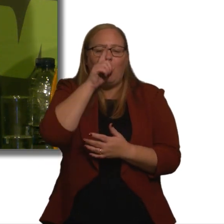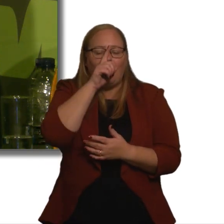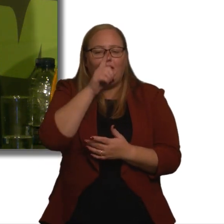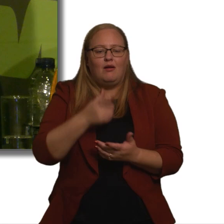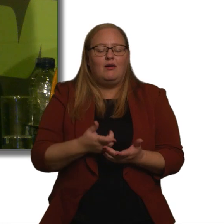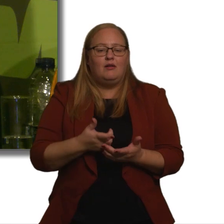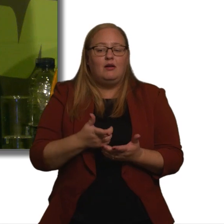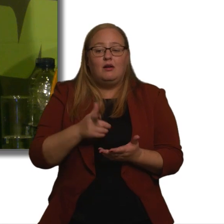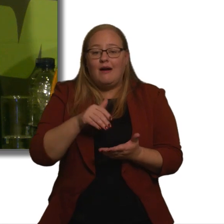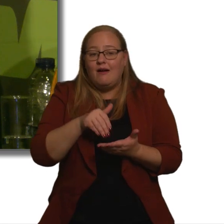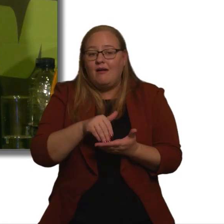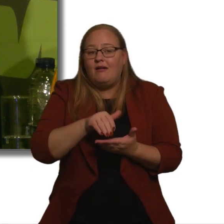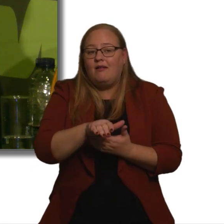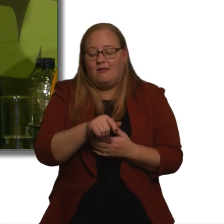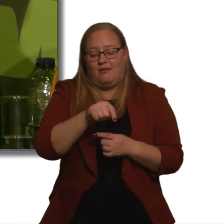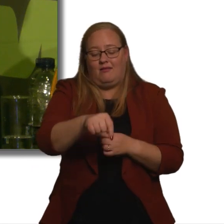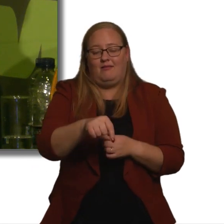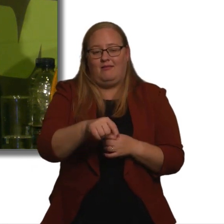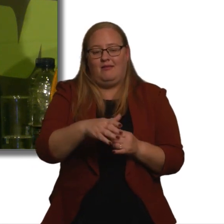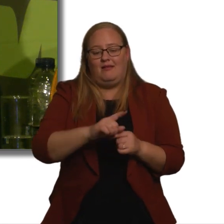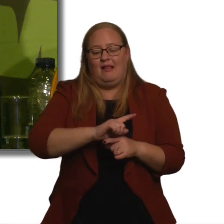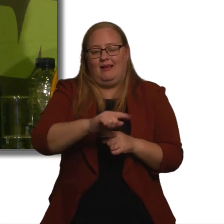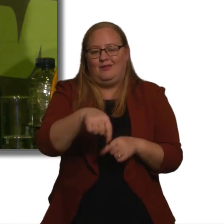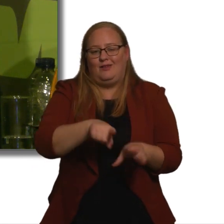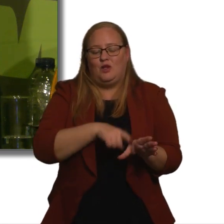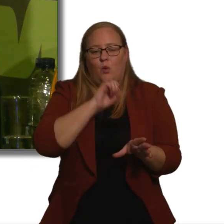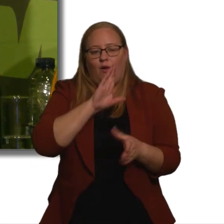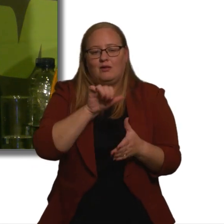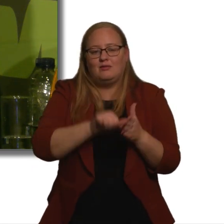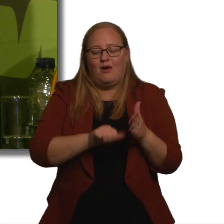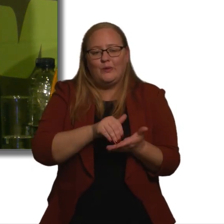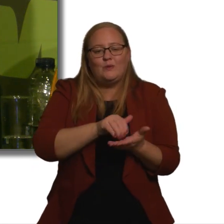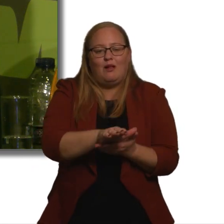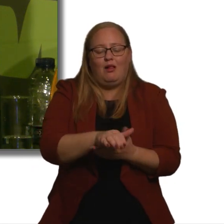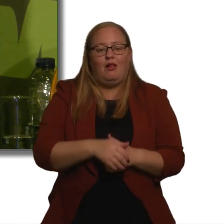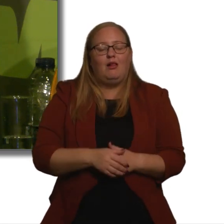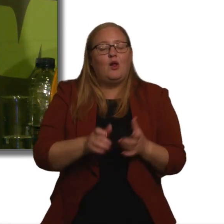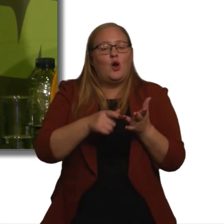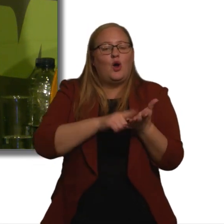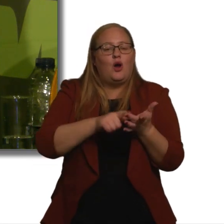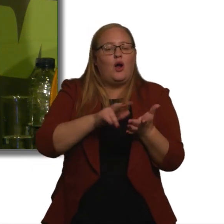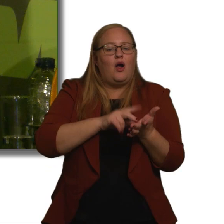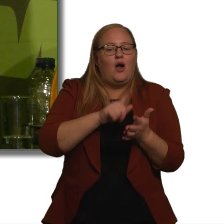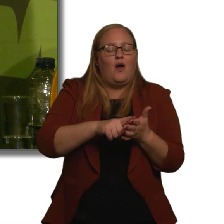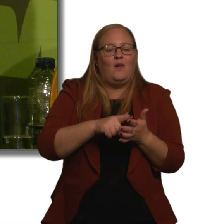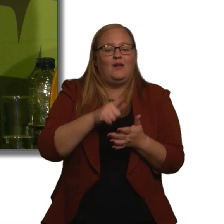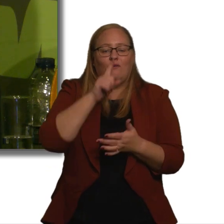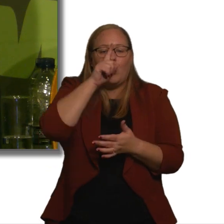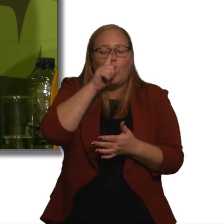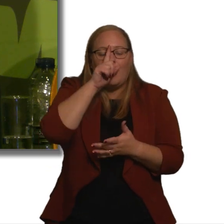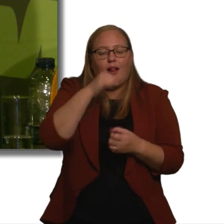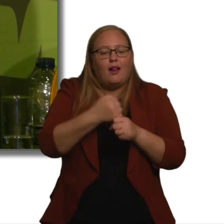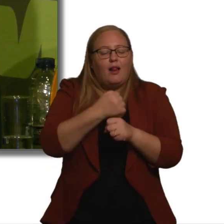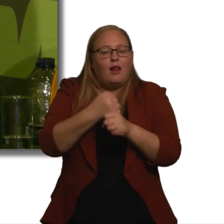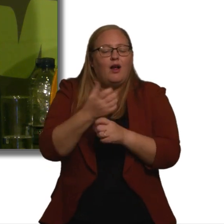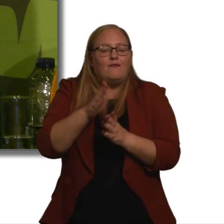our stores later this year. The olive oil is created by Palestinian producers and